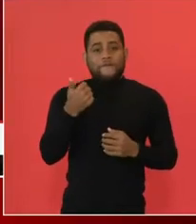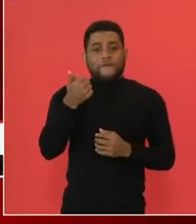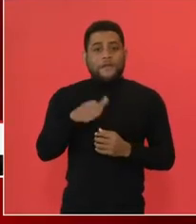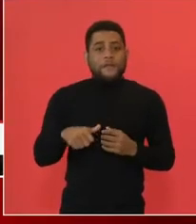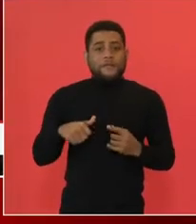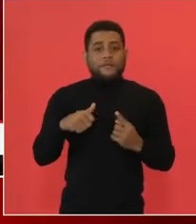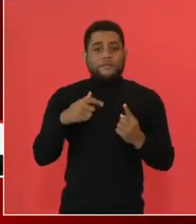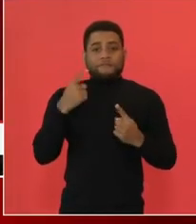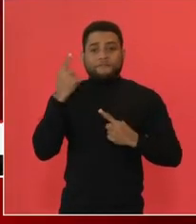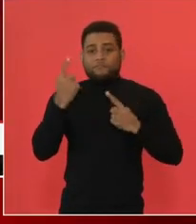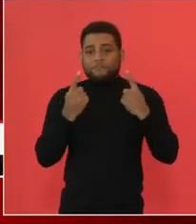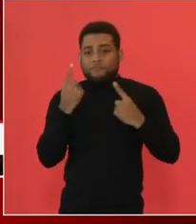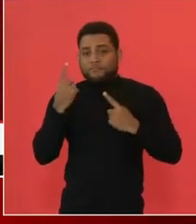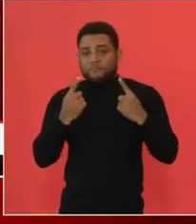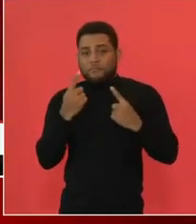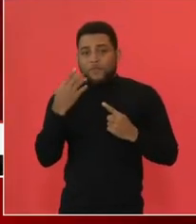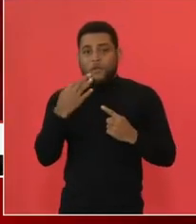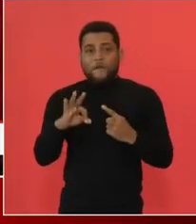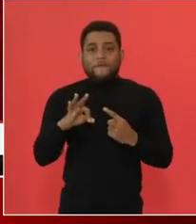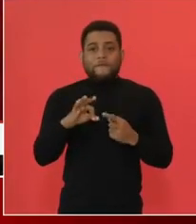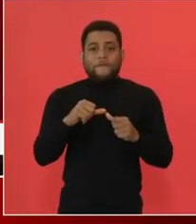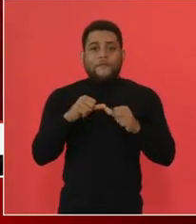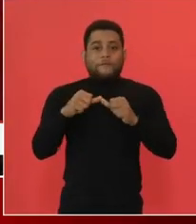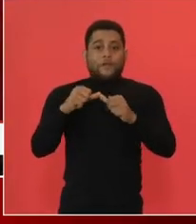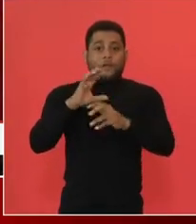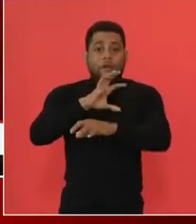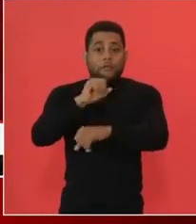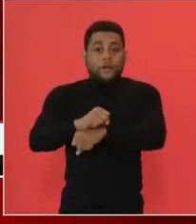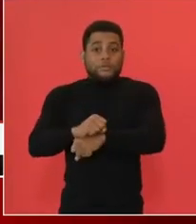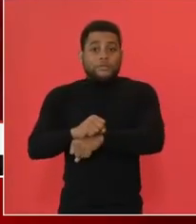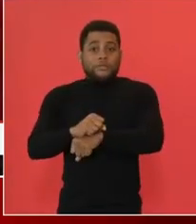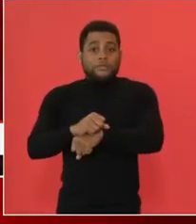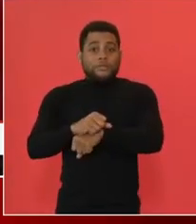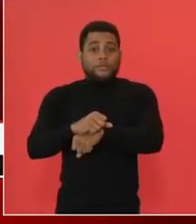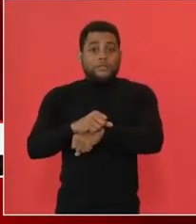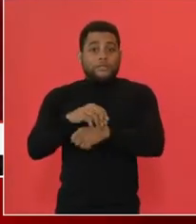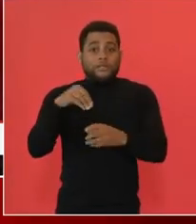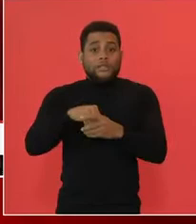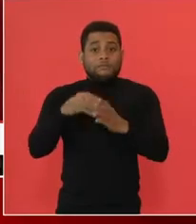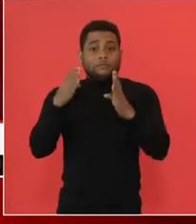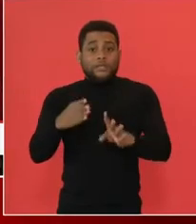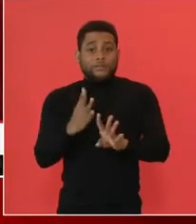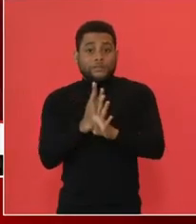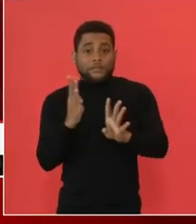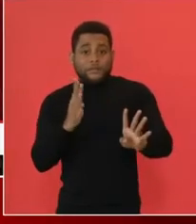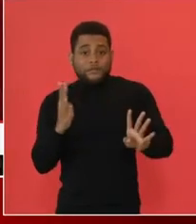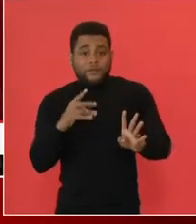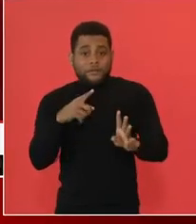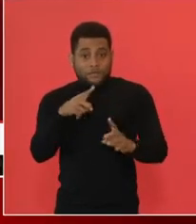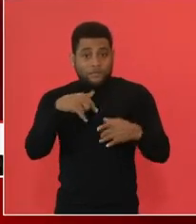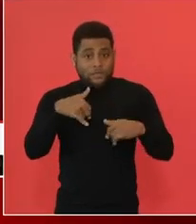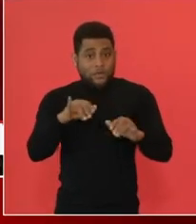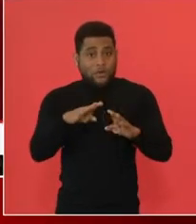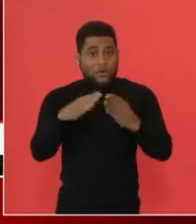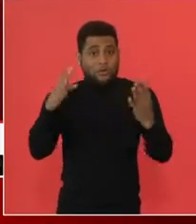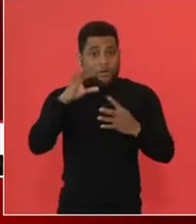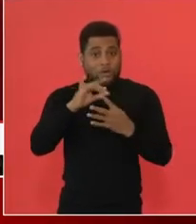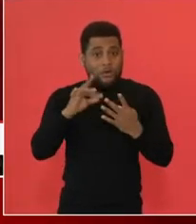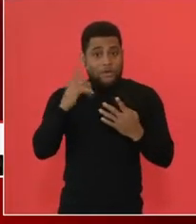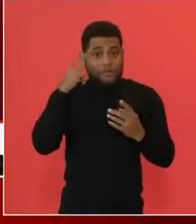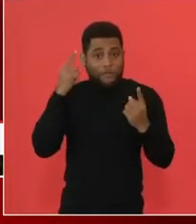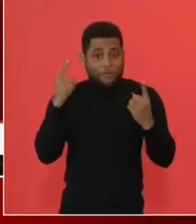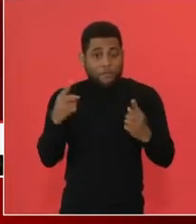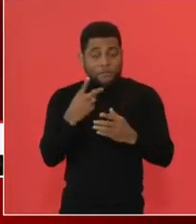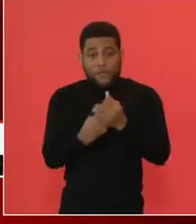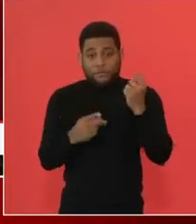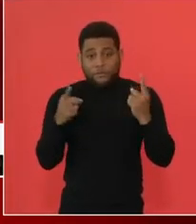continue to make appointments and have the option of going in person and just waiting in line? Is that being considered, or are you just going back to first come, first